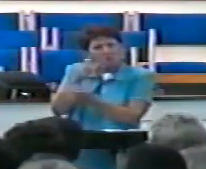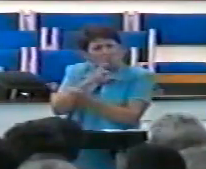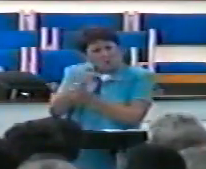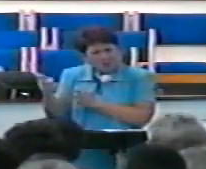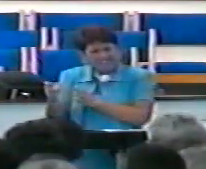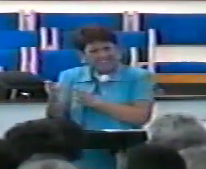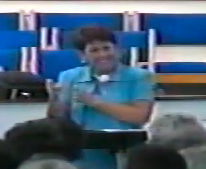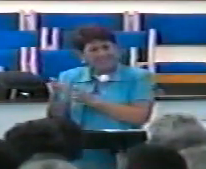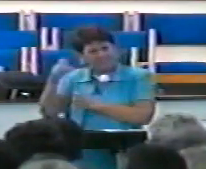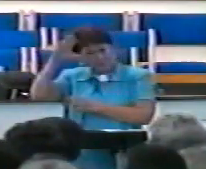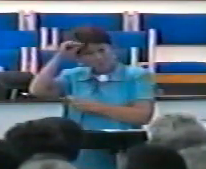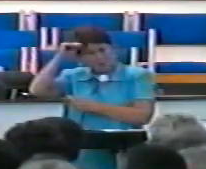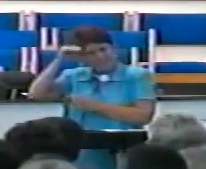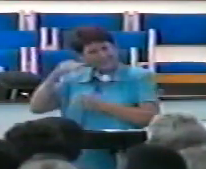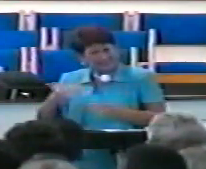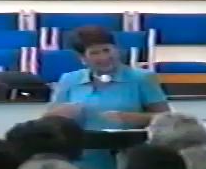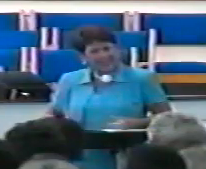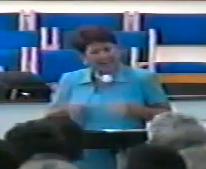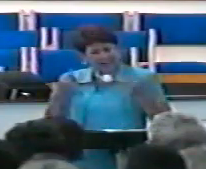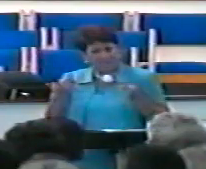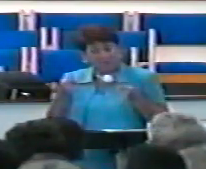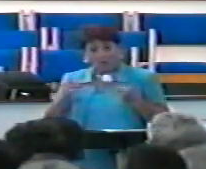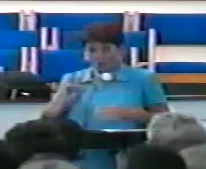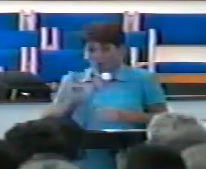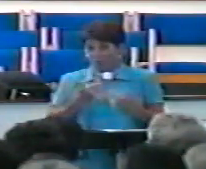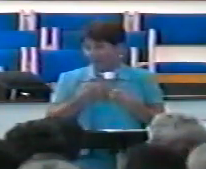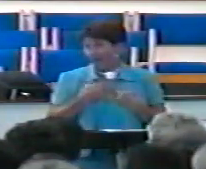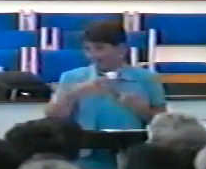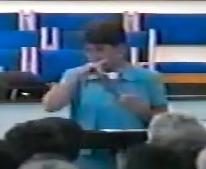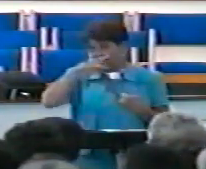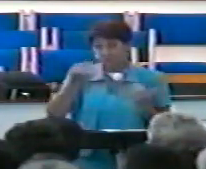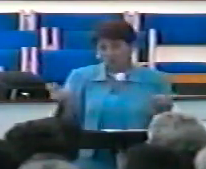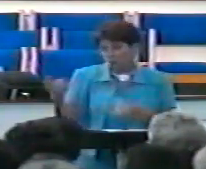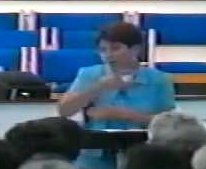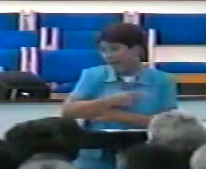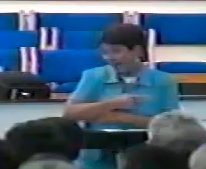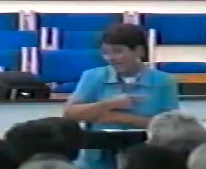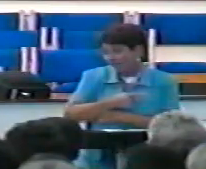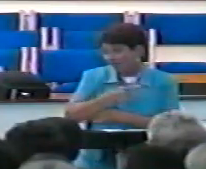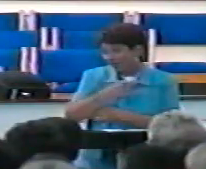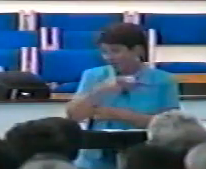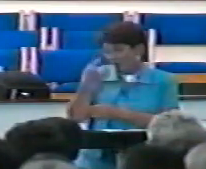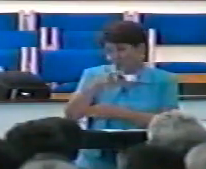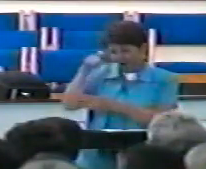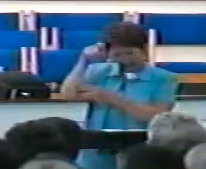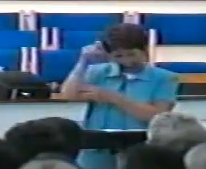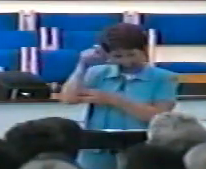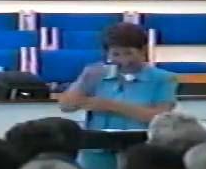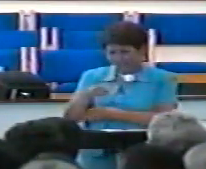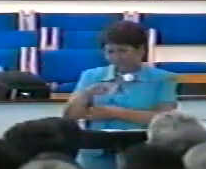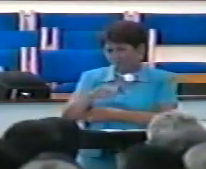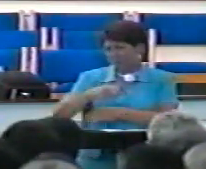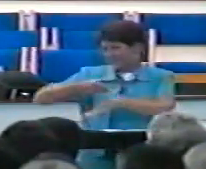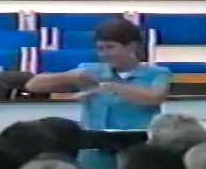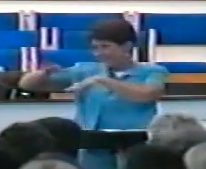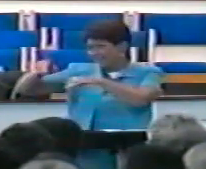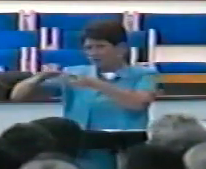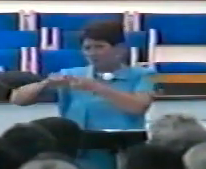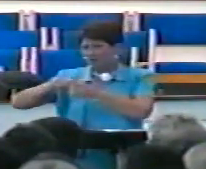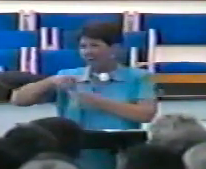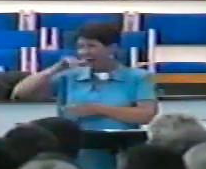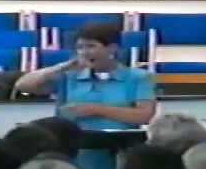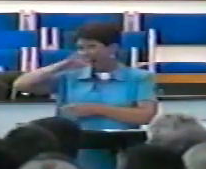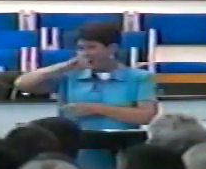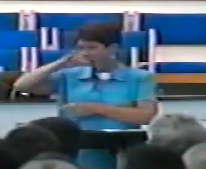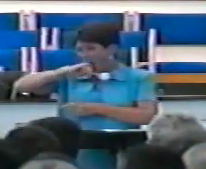out of grade school. We have kids today who need to be sent to alcoholic and drug treatment facilities before they're ever